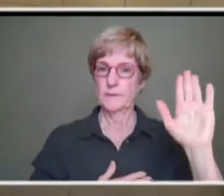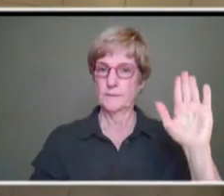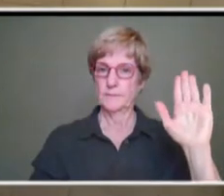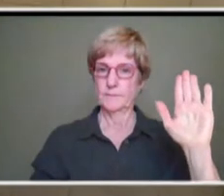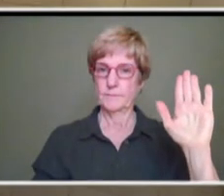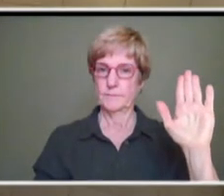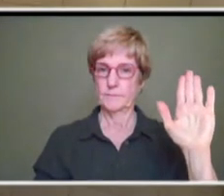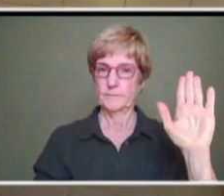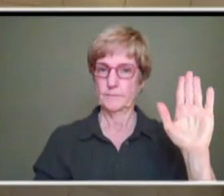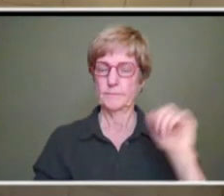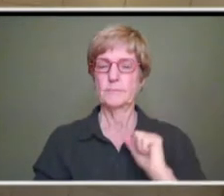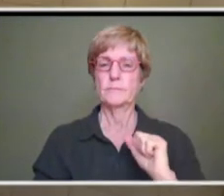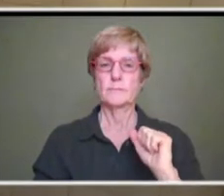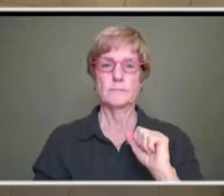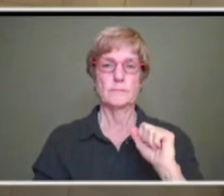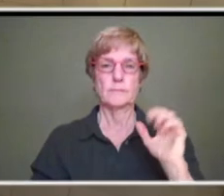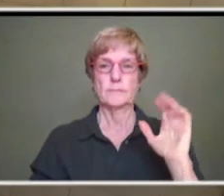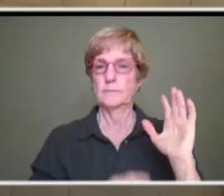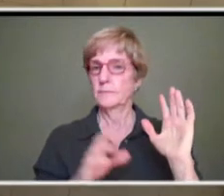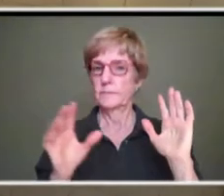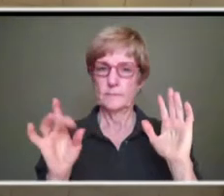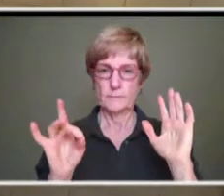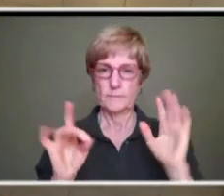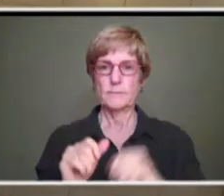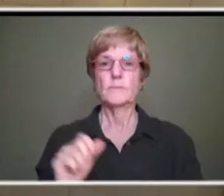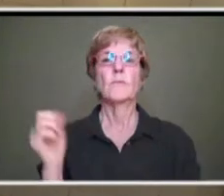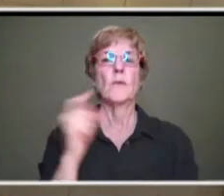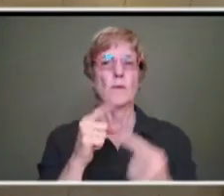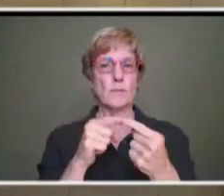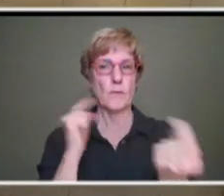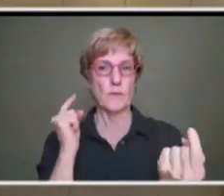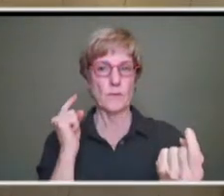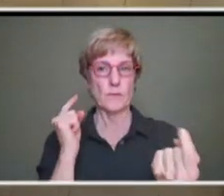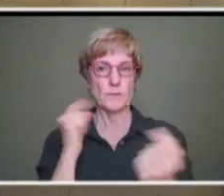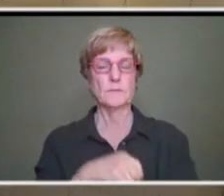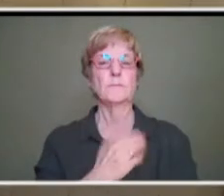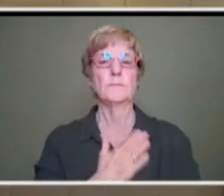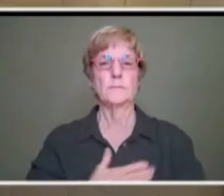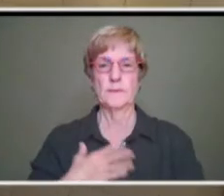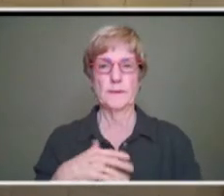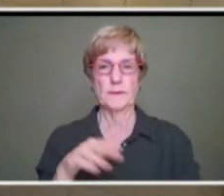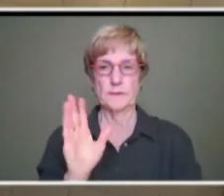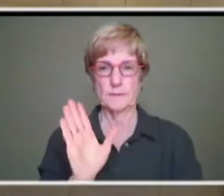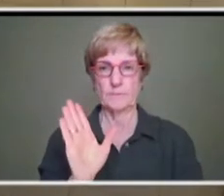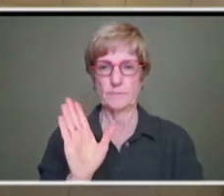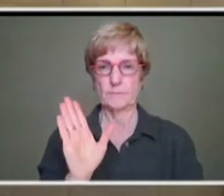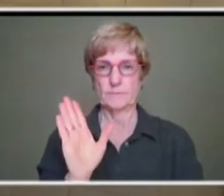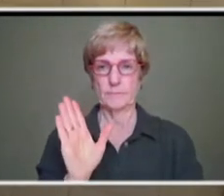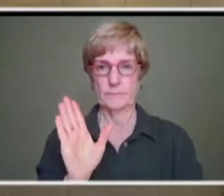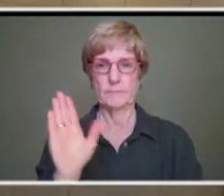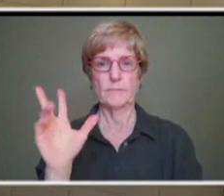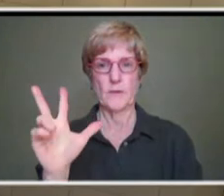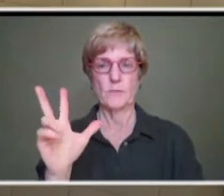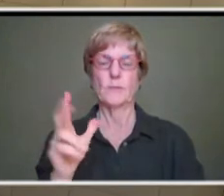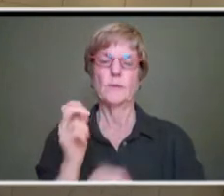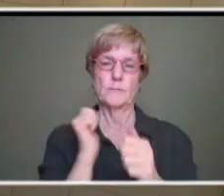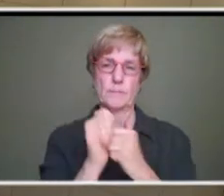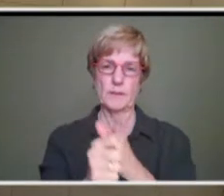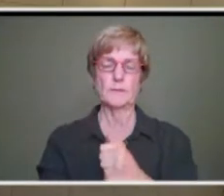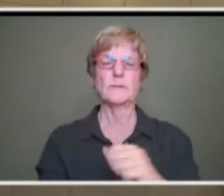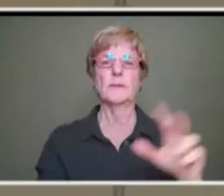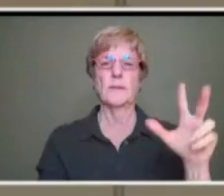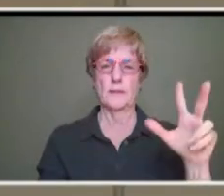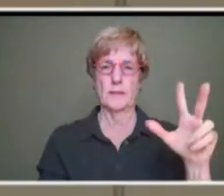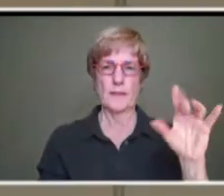two three four five six seven eight all opposed please raise your hand three that motion passes eight to